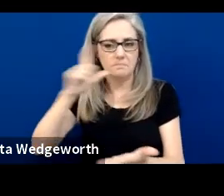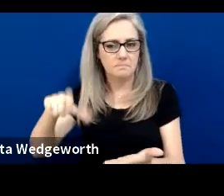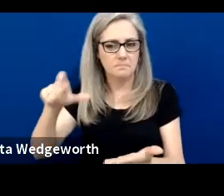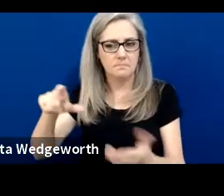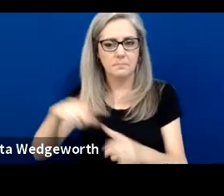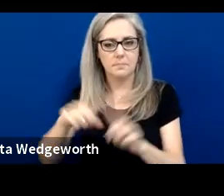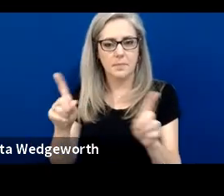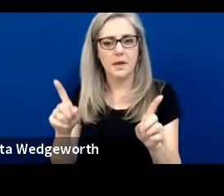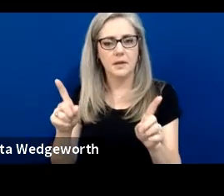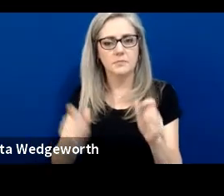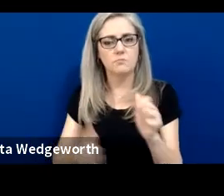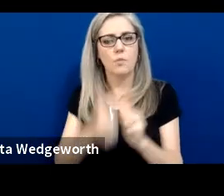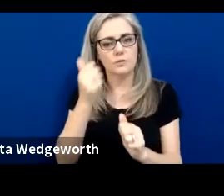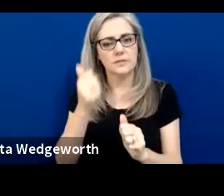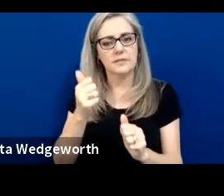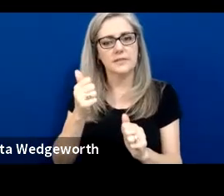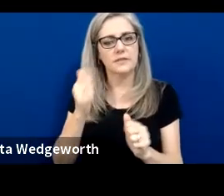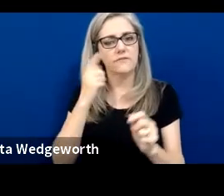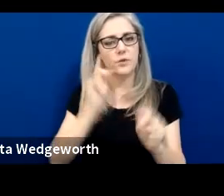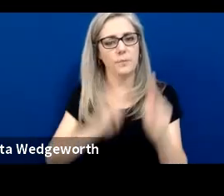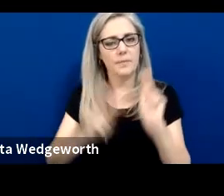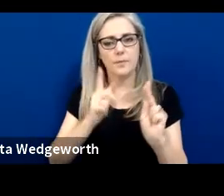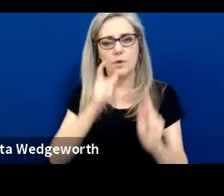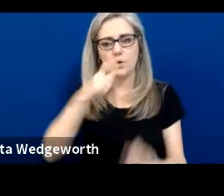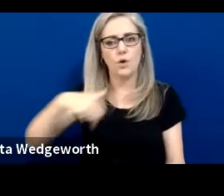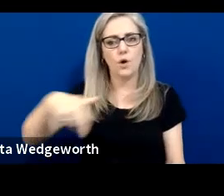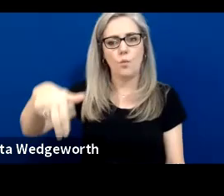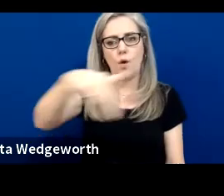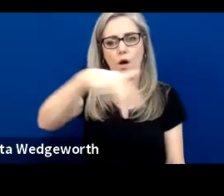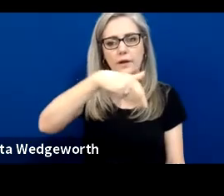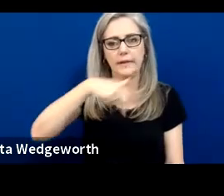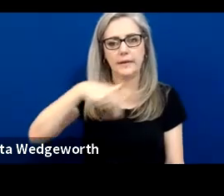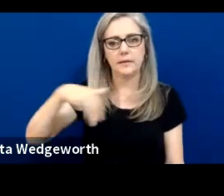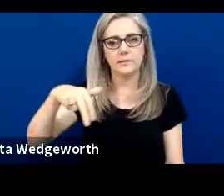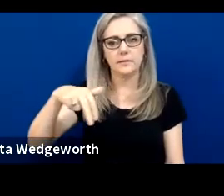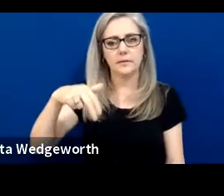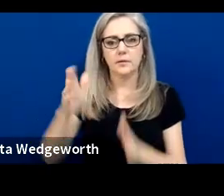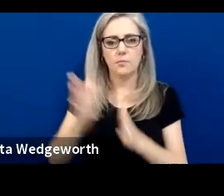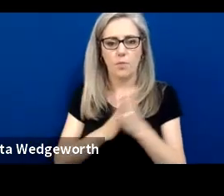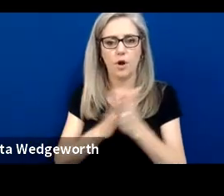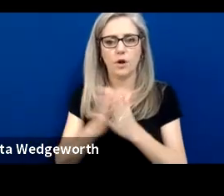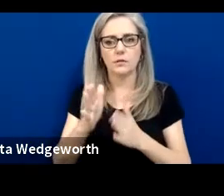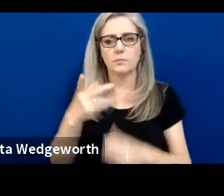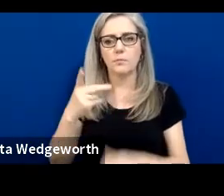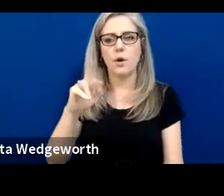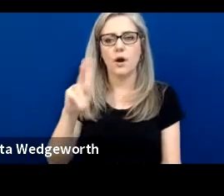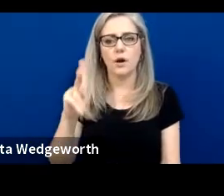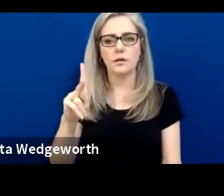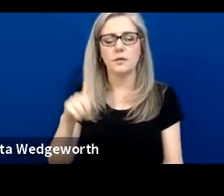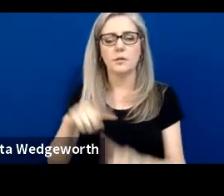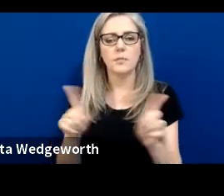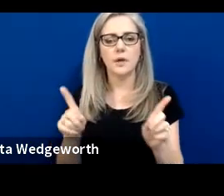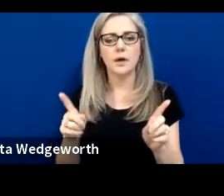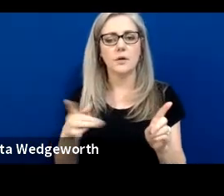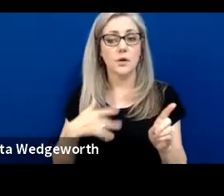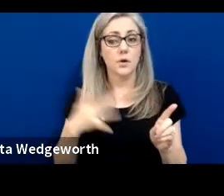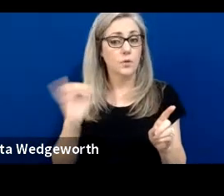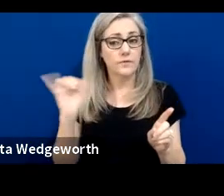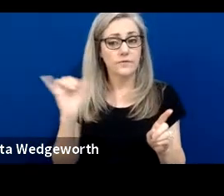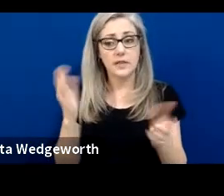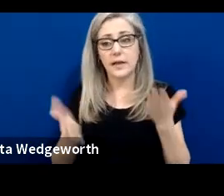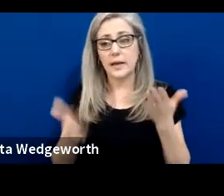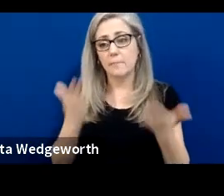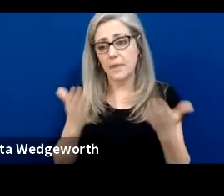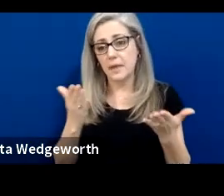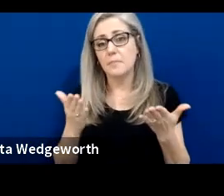primarily pedestrian-focused park, but we feel like there would be maybe some need